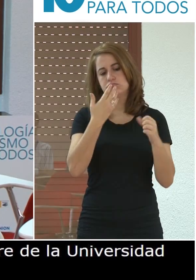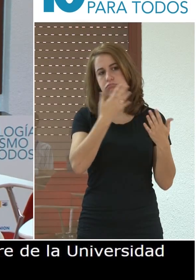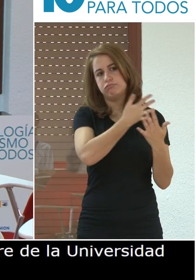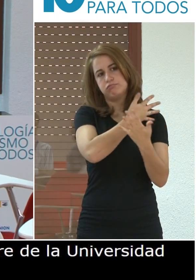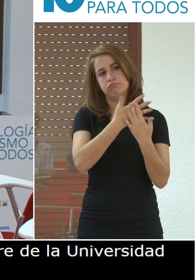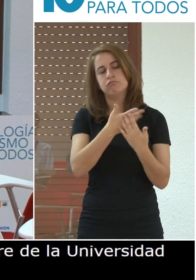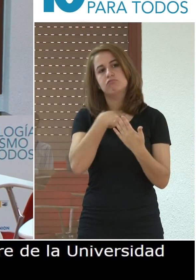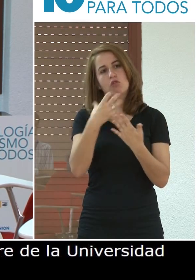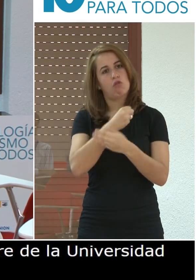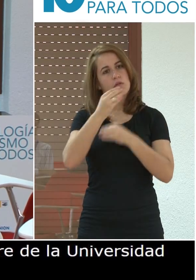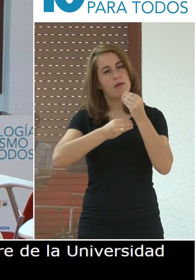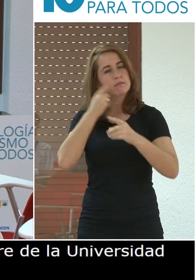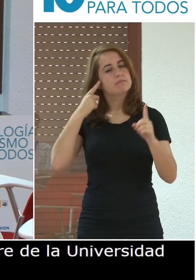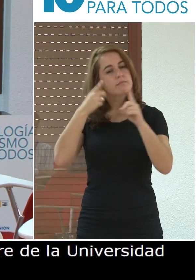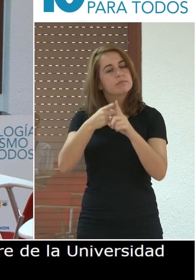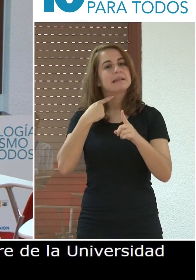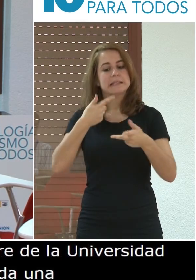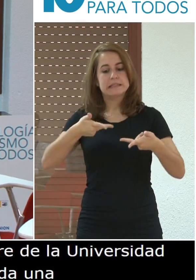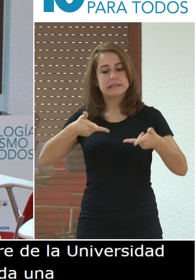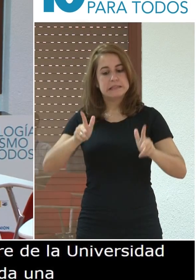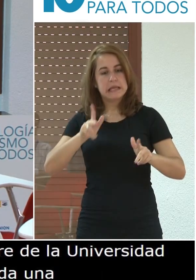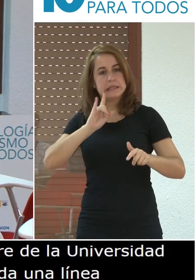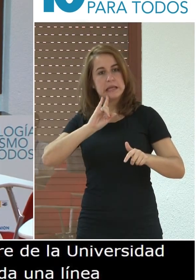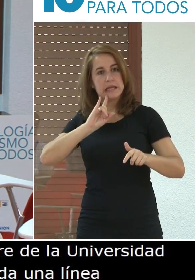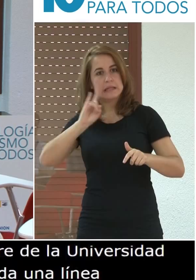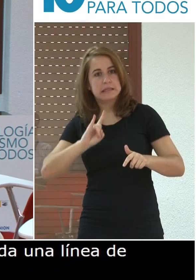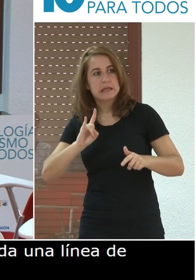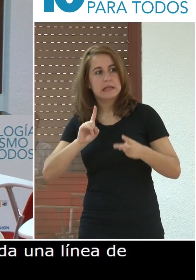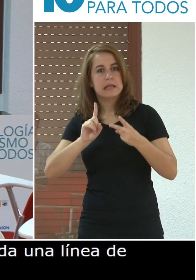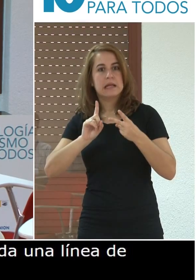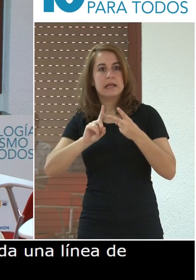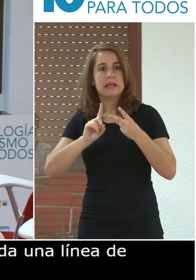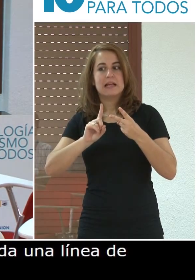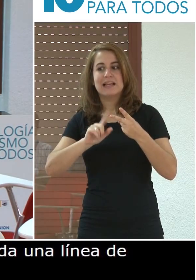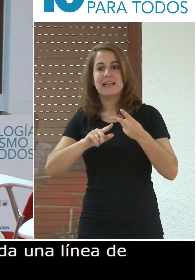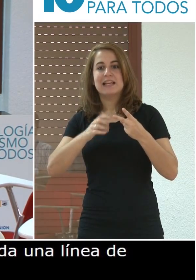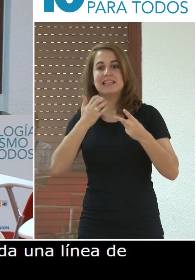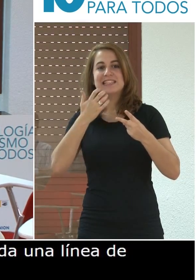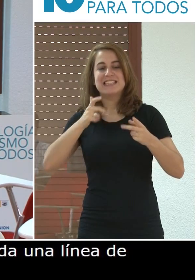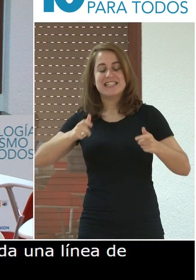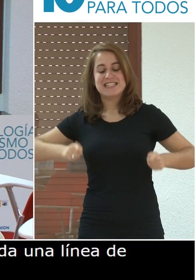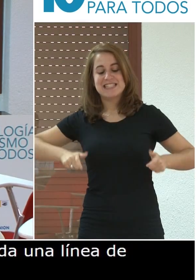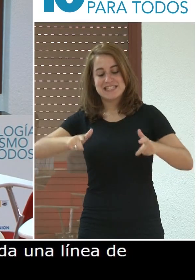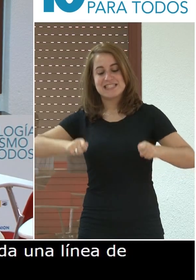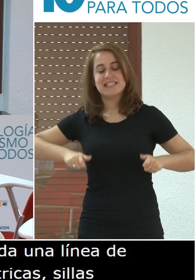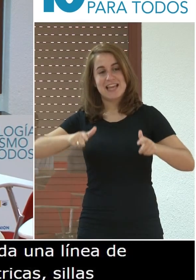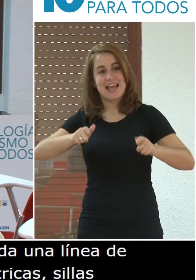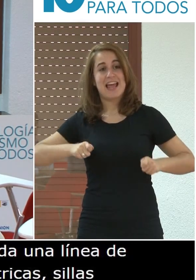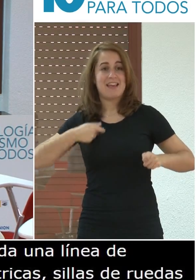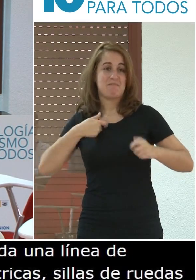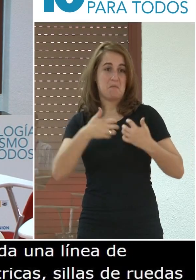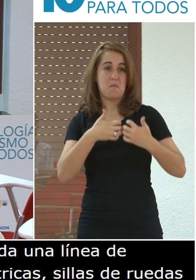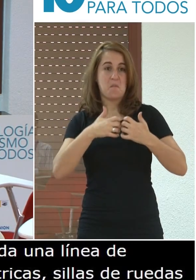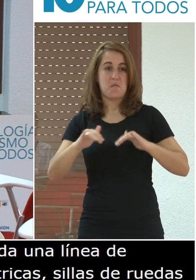line of investigation and work he's been working on regarding electric wheelchairs,